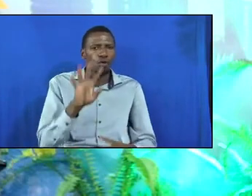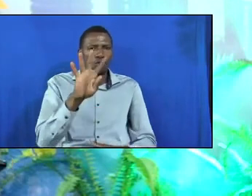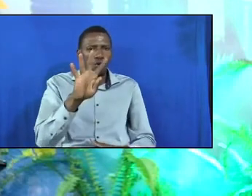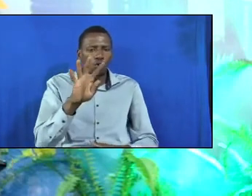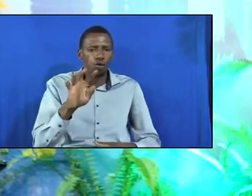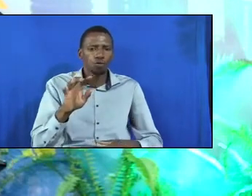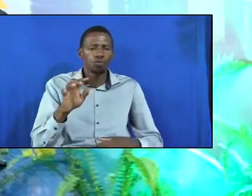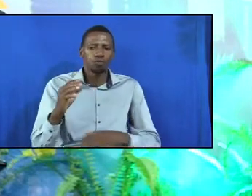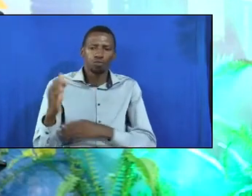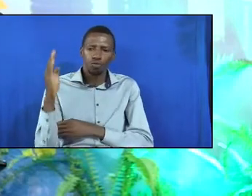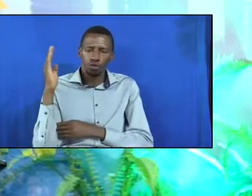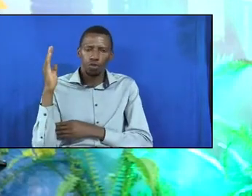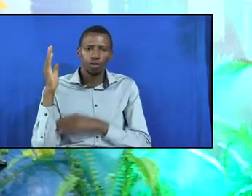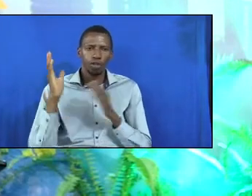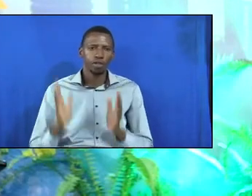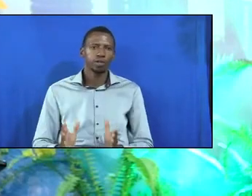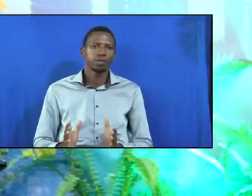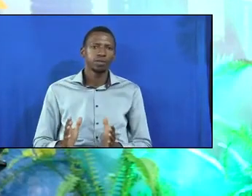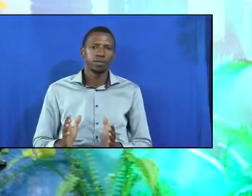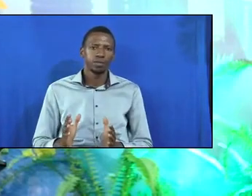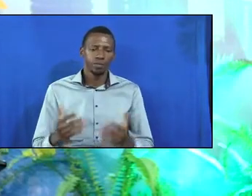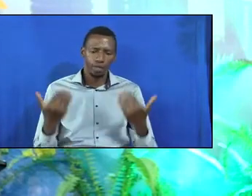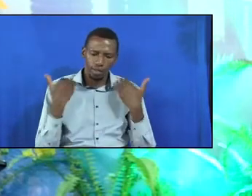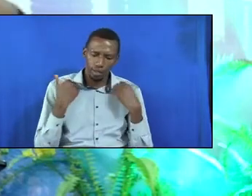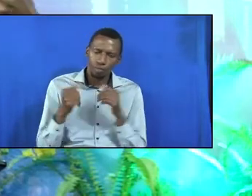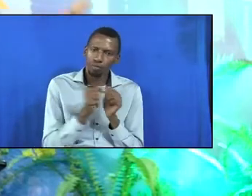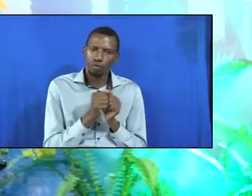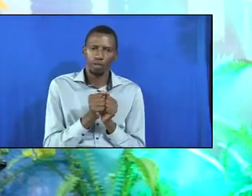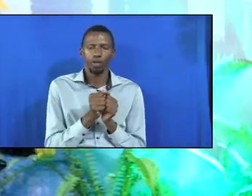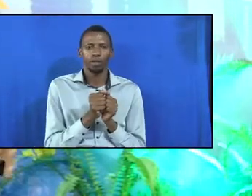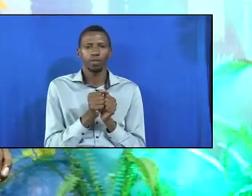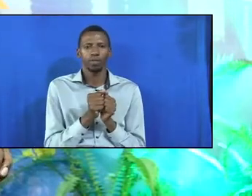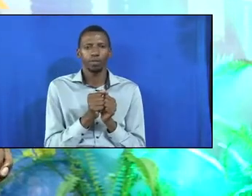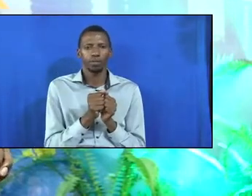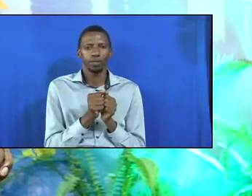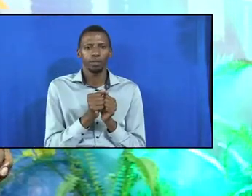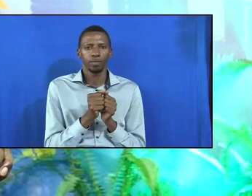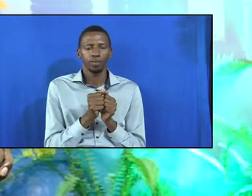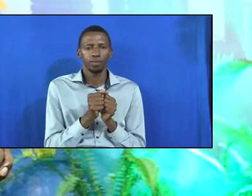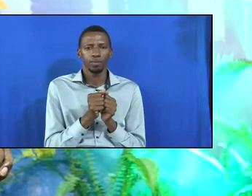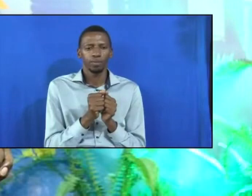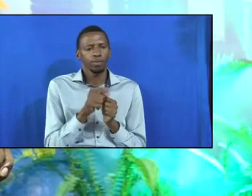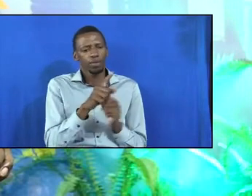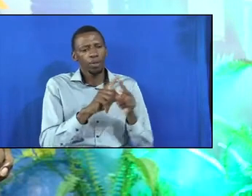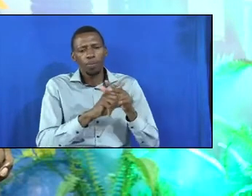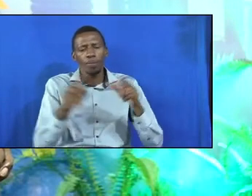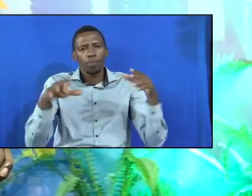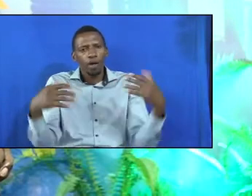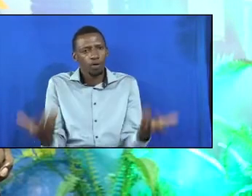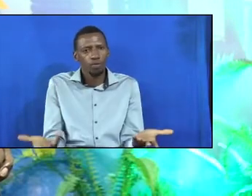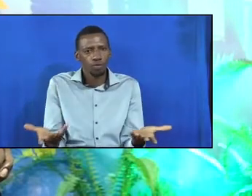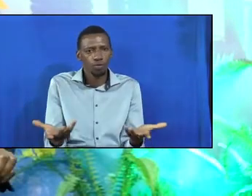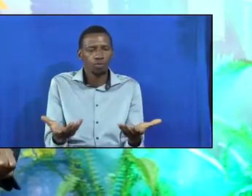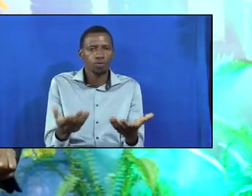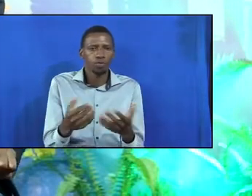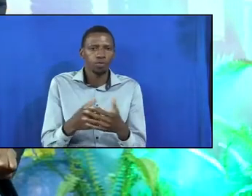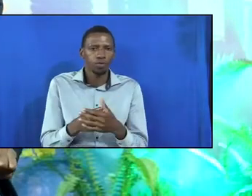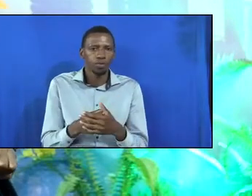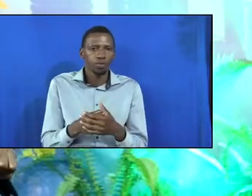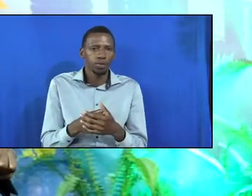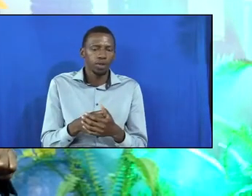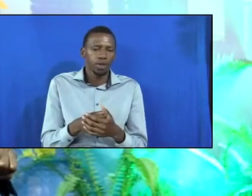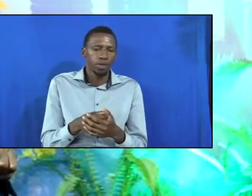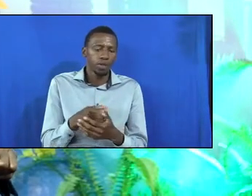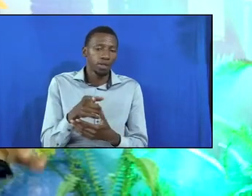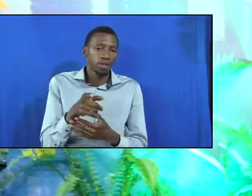him, most likely with chains tying them to the soldiers, how could they get out? With him, he must have thought this was